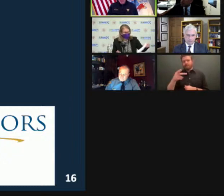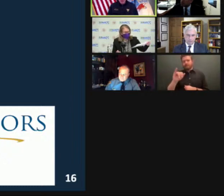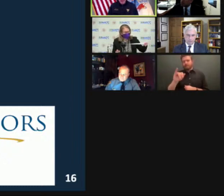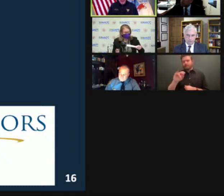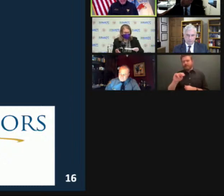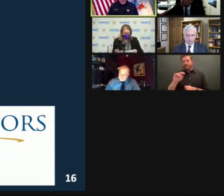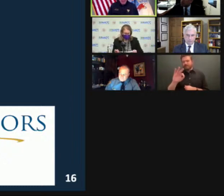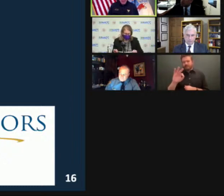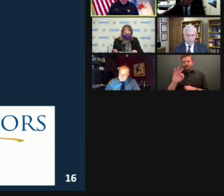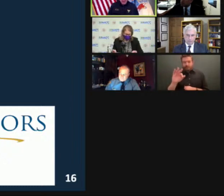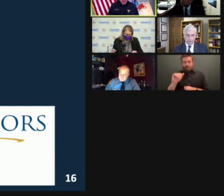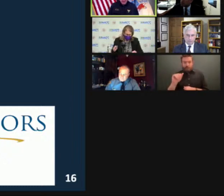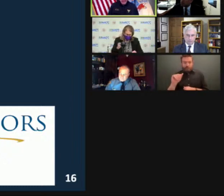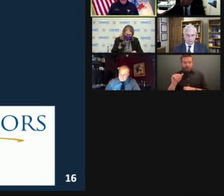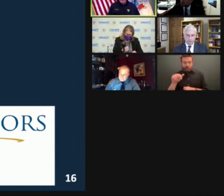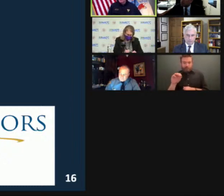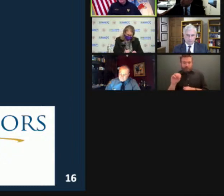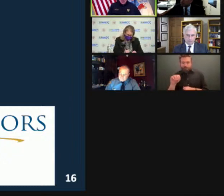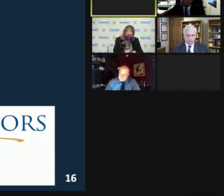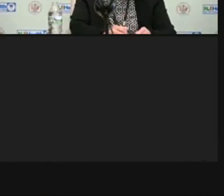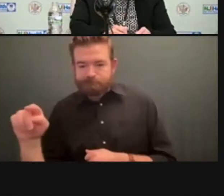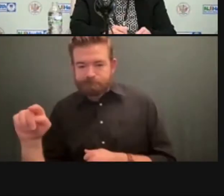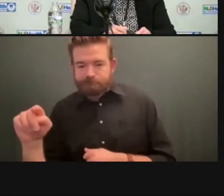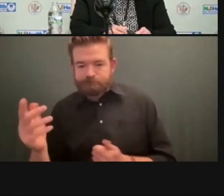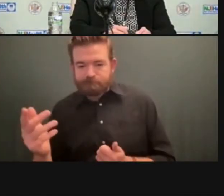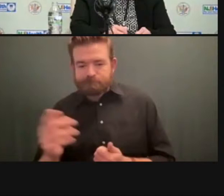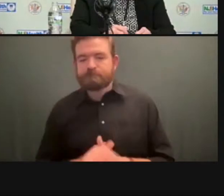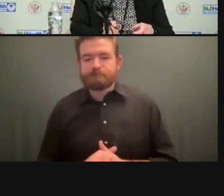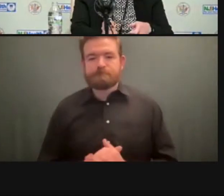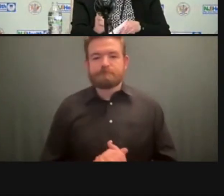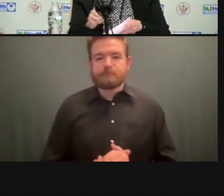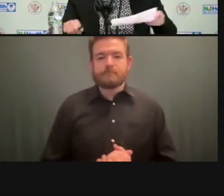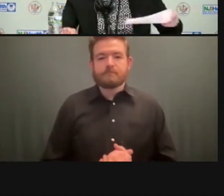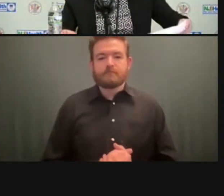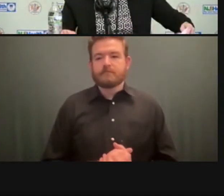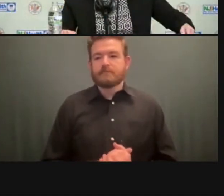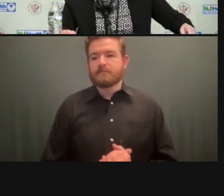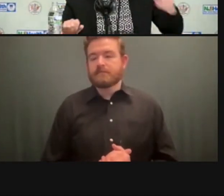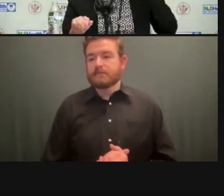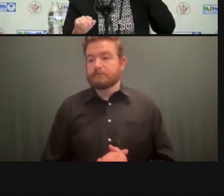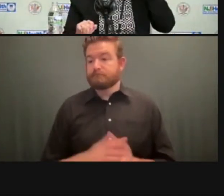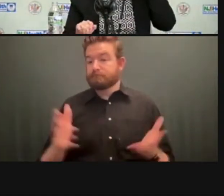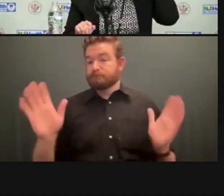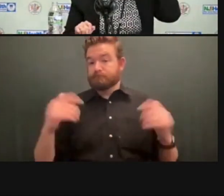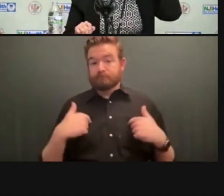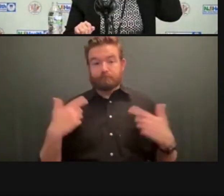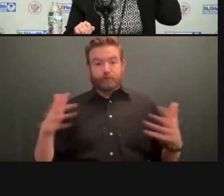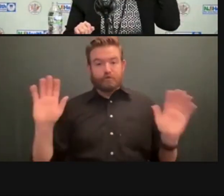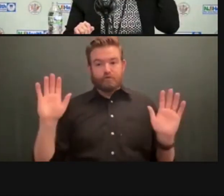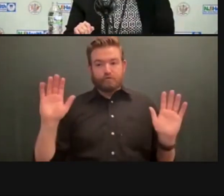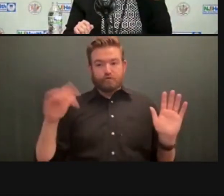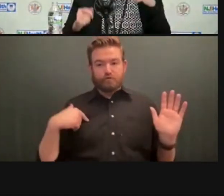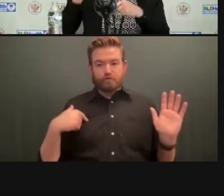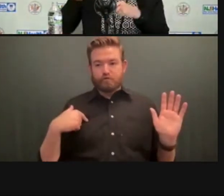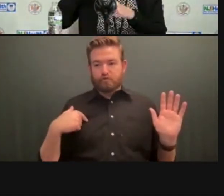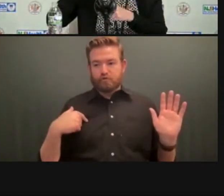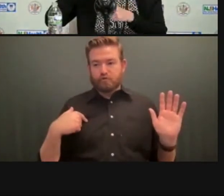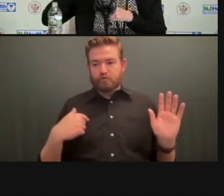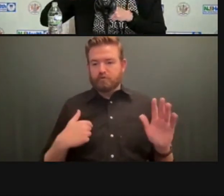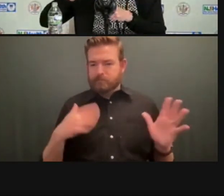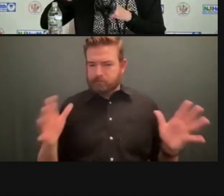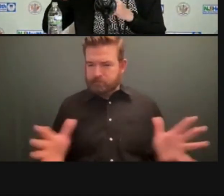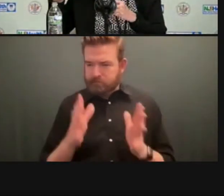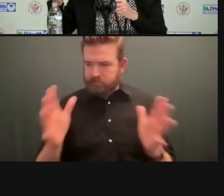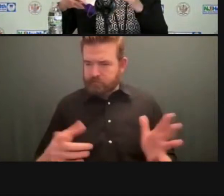as in Apple.com. And that's what I've got for this Monday. Again, we urge everyone to take the steps necessary to protect themselves